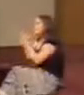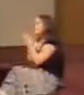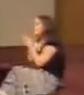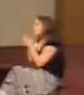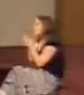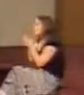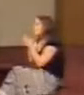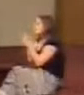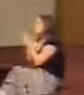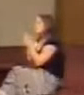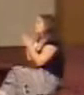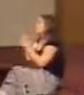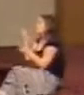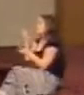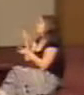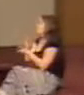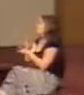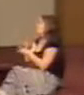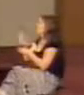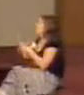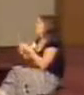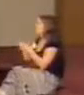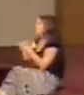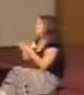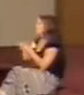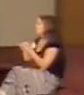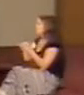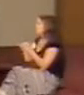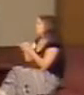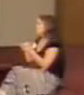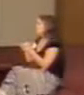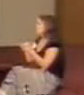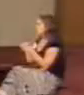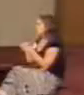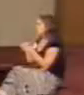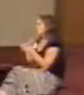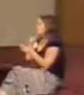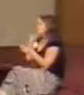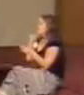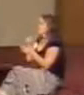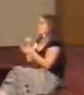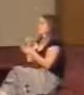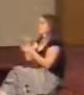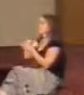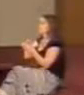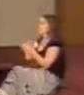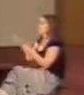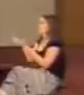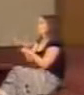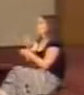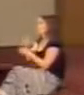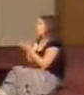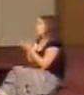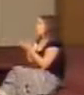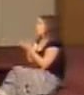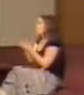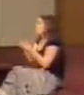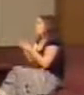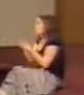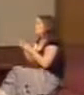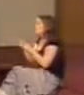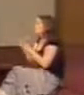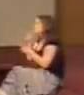Prayer is harder than reading it. You say, I've read the whole Bible. But have you talked to God while you're reading